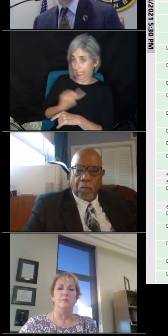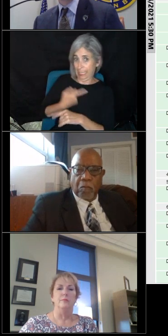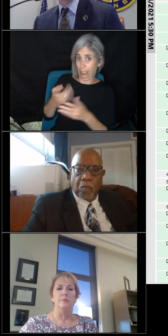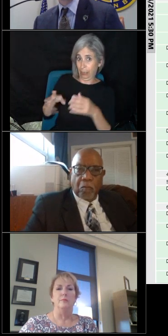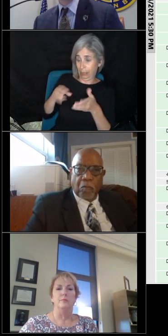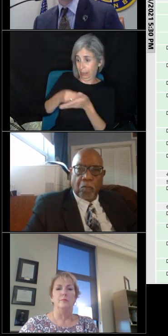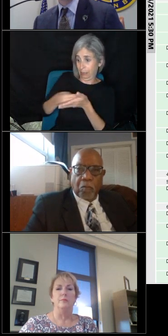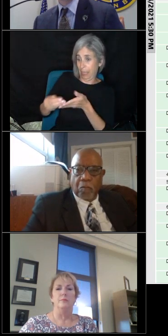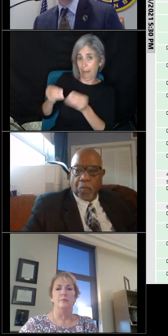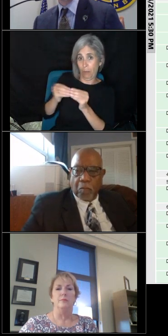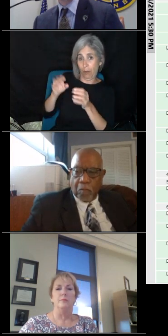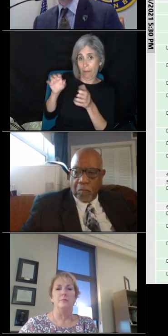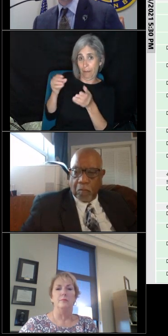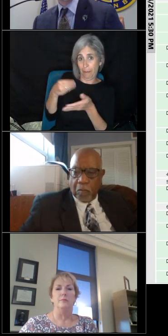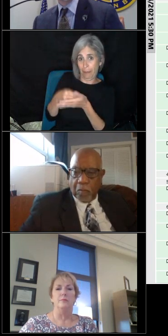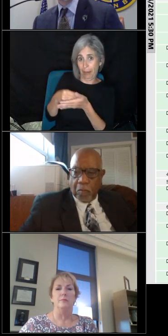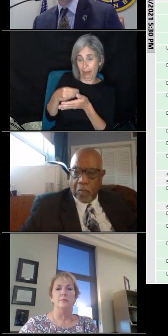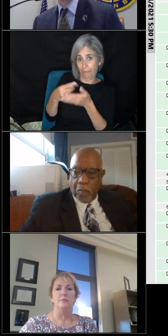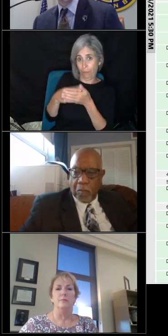money for their captioning service?